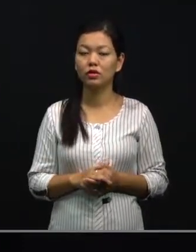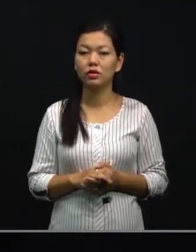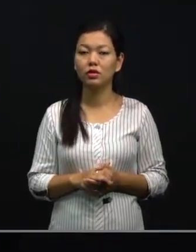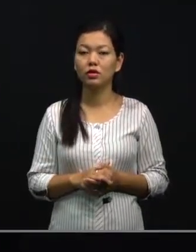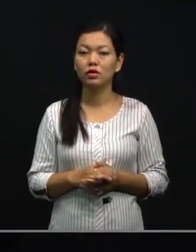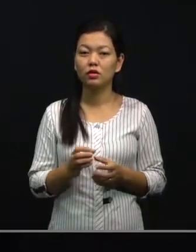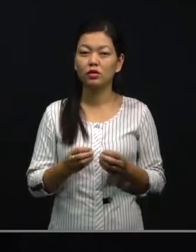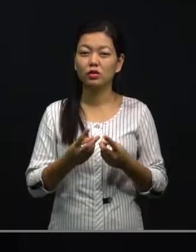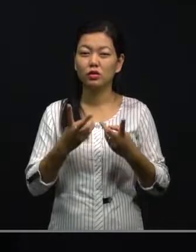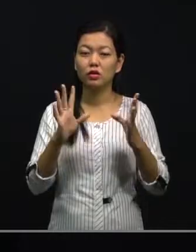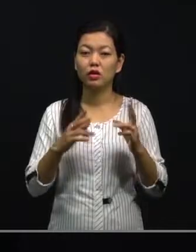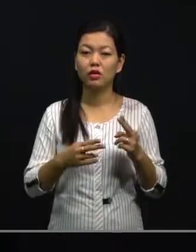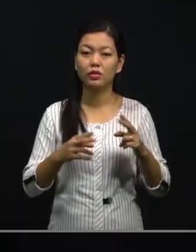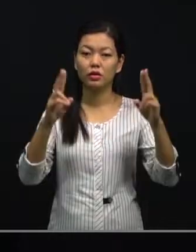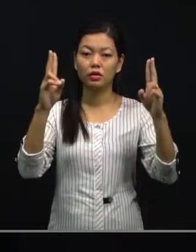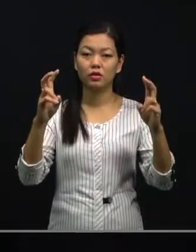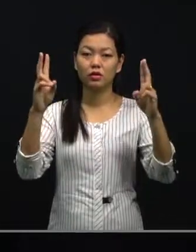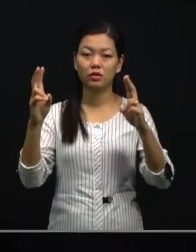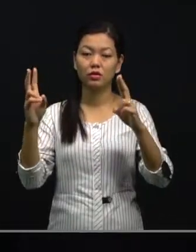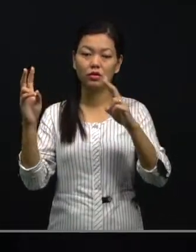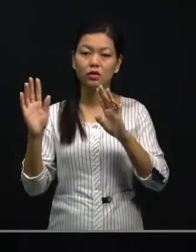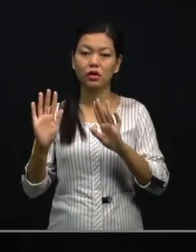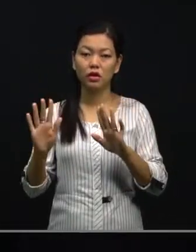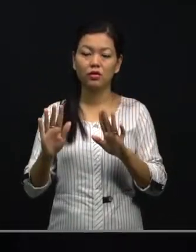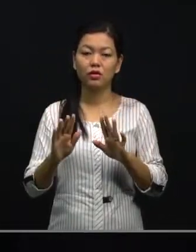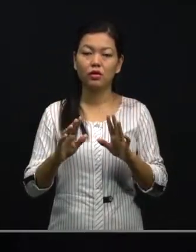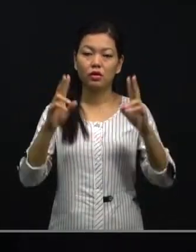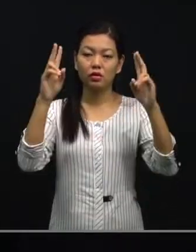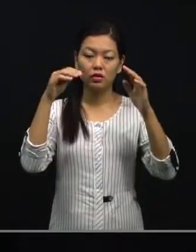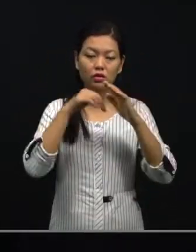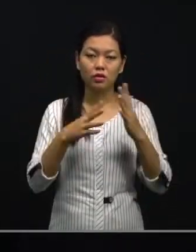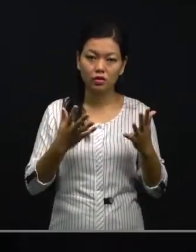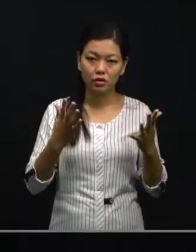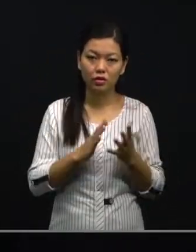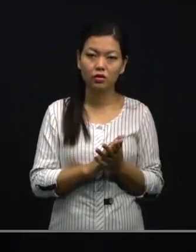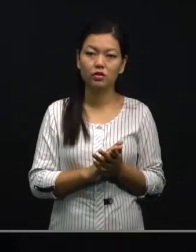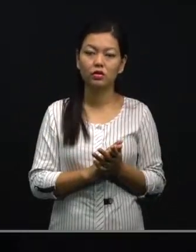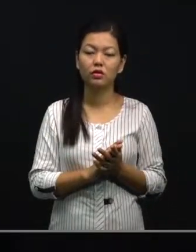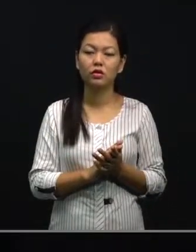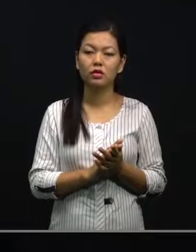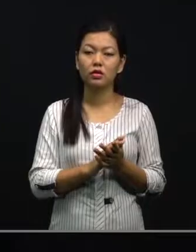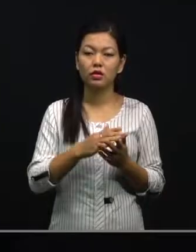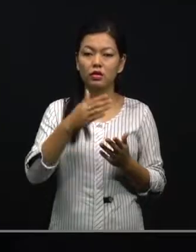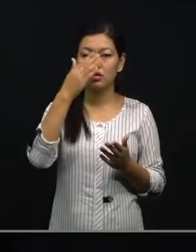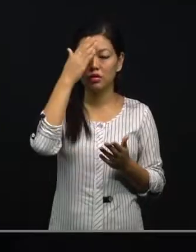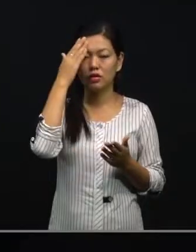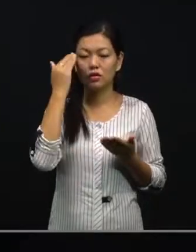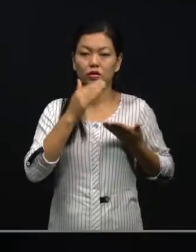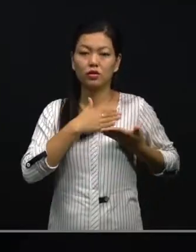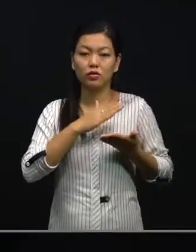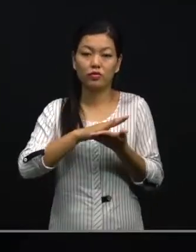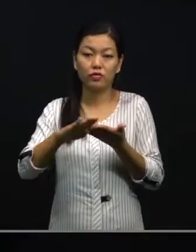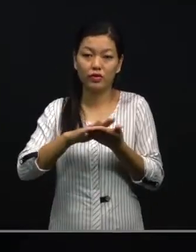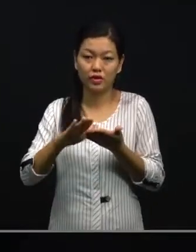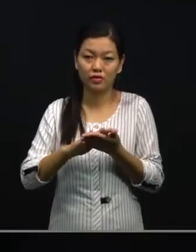lot of themes that is about forgiveness, about peace, about death. And in fact, Virginia said that I have learned so many